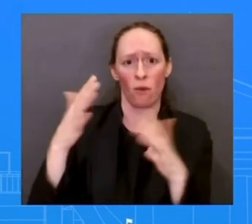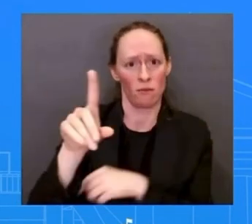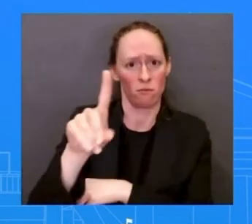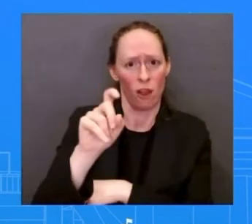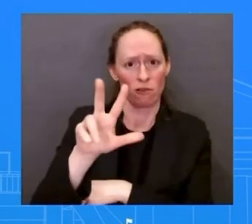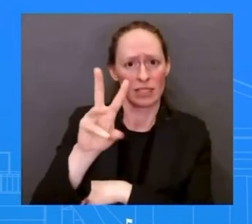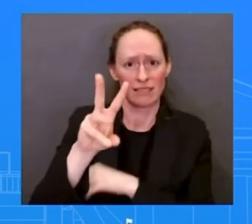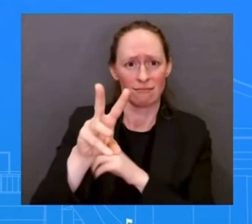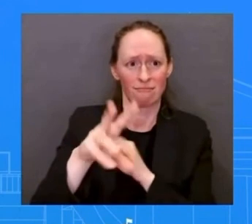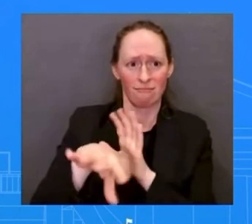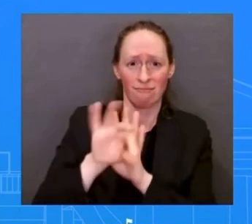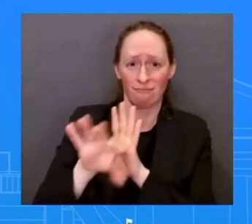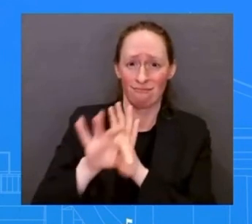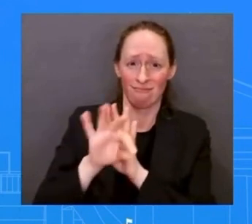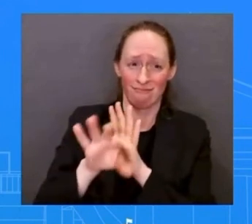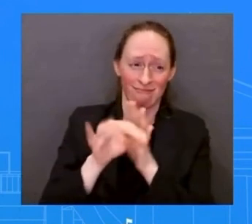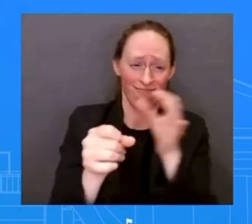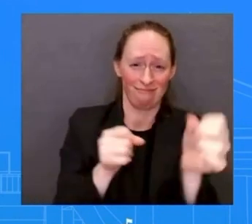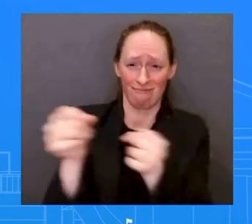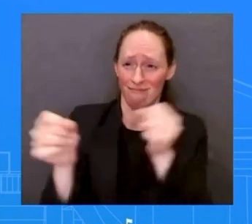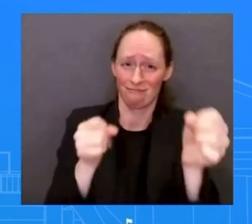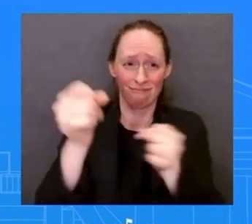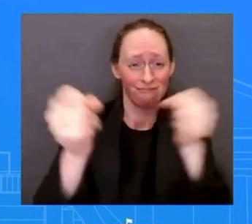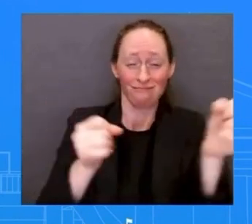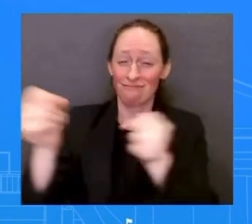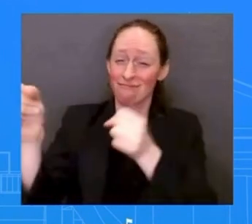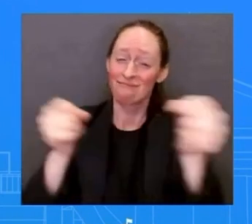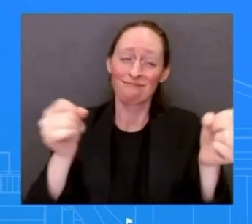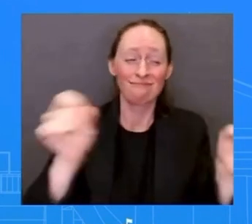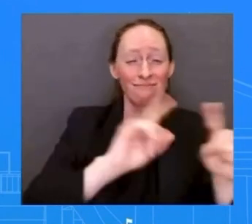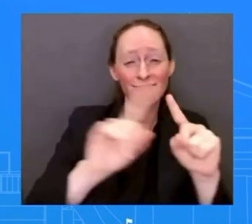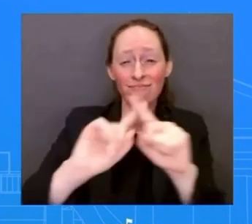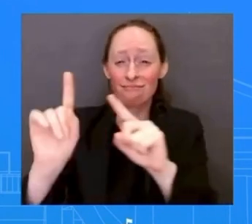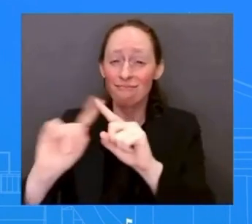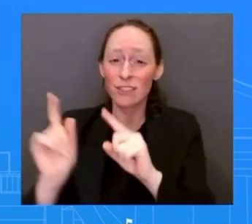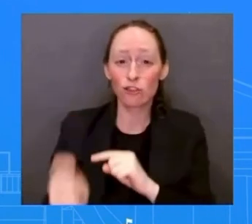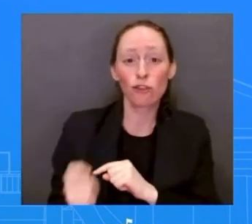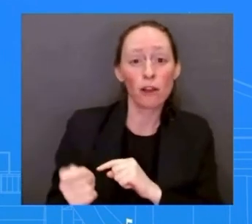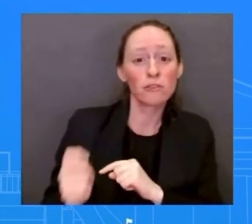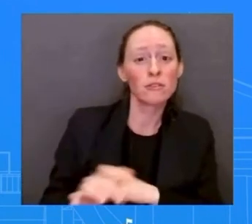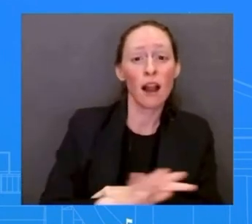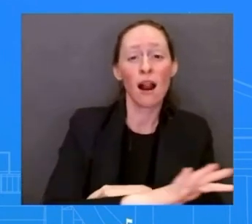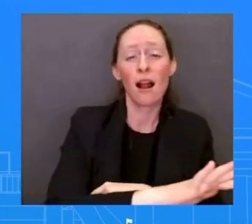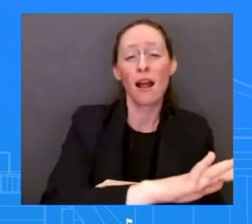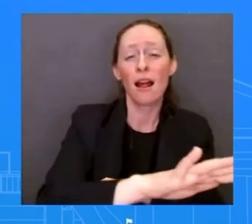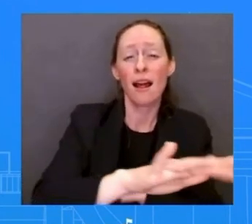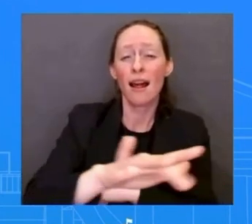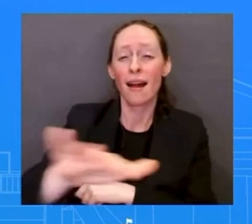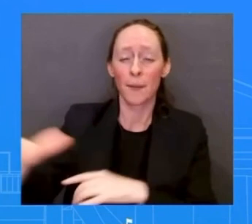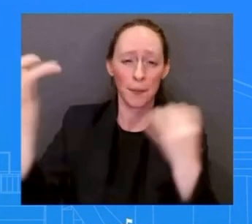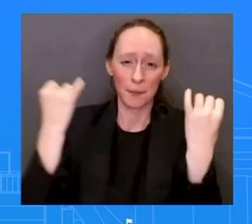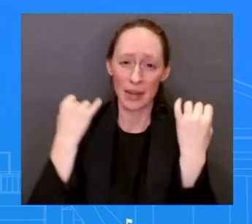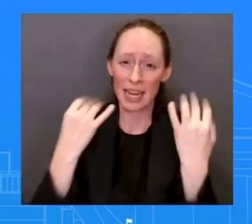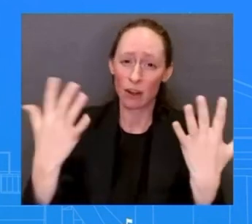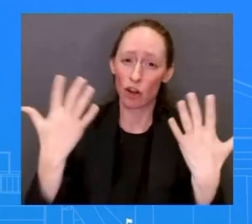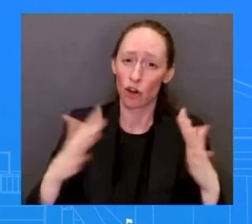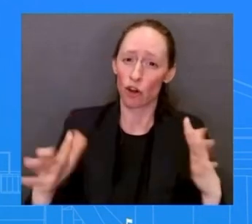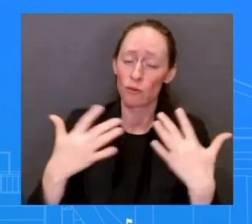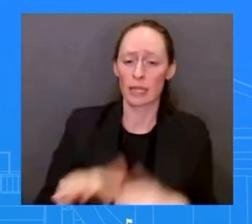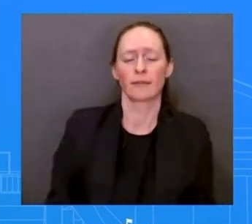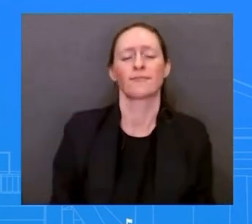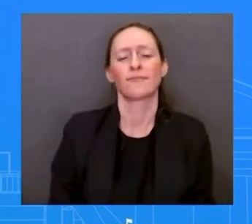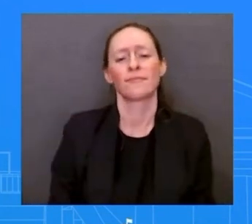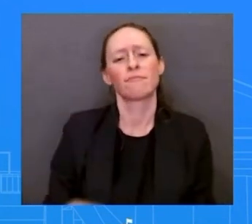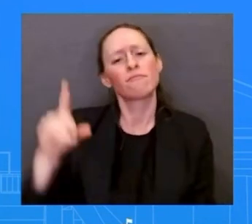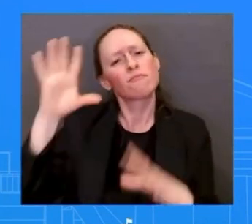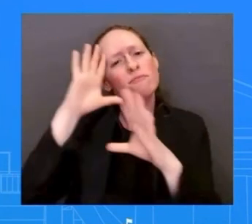candidate that reflect, and you hear this over and over from us, right, we want an administration that includes the court that looks like America. And that's